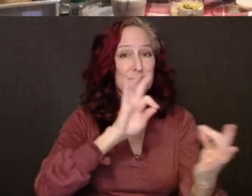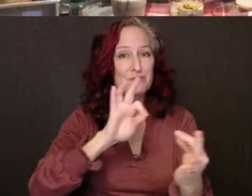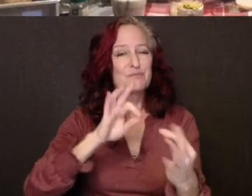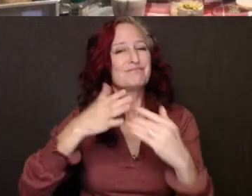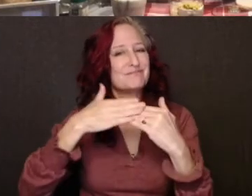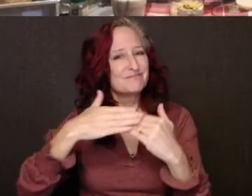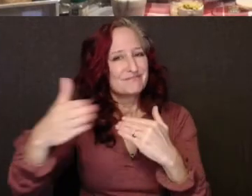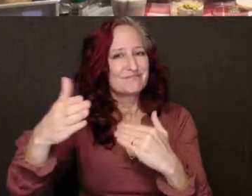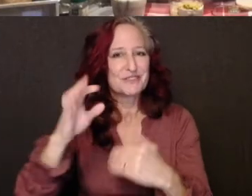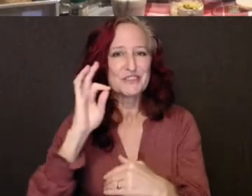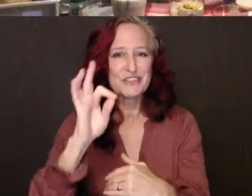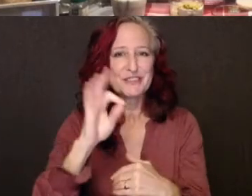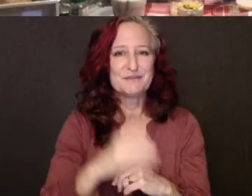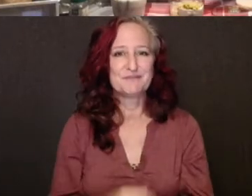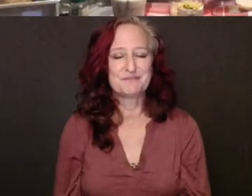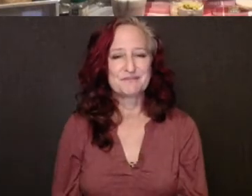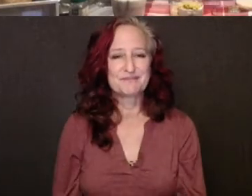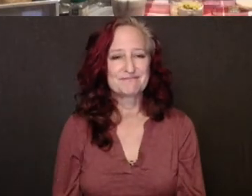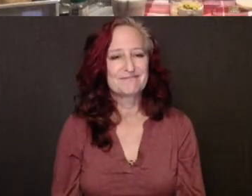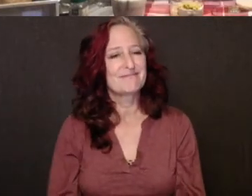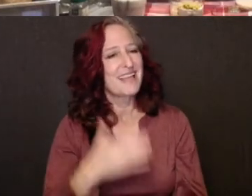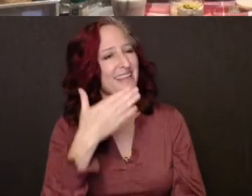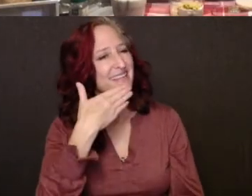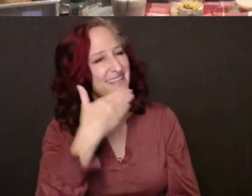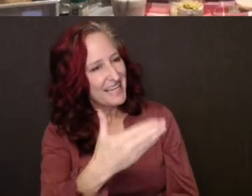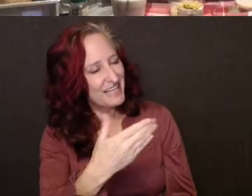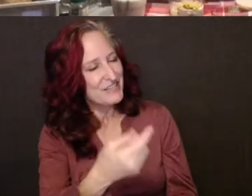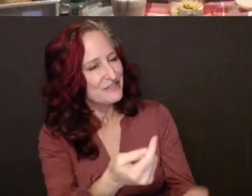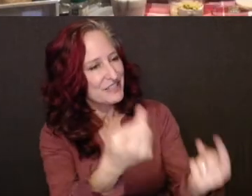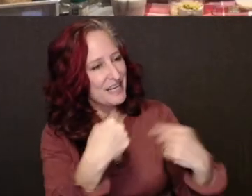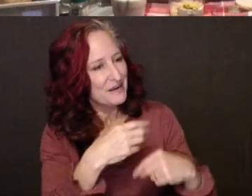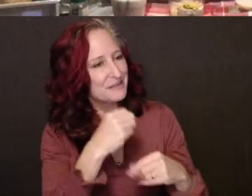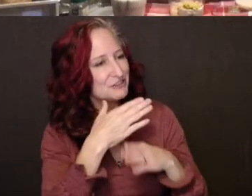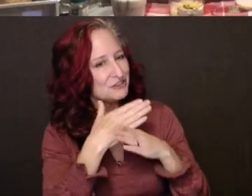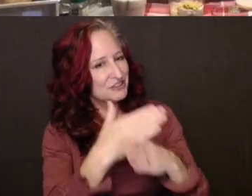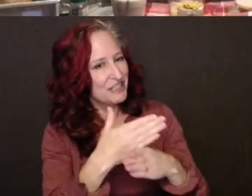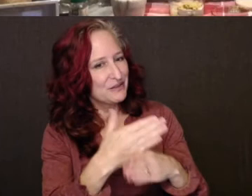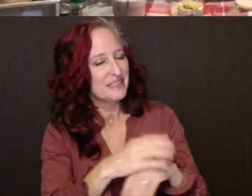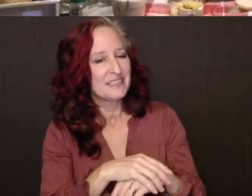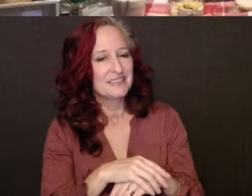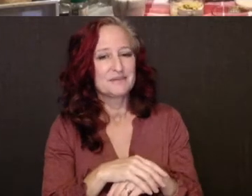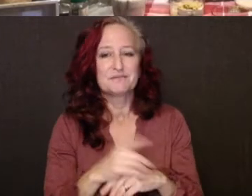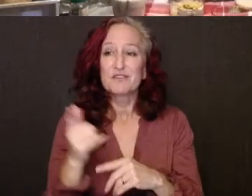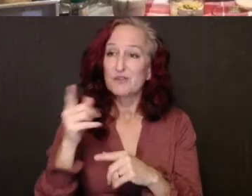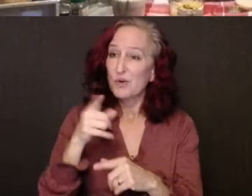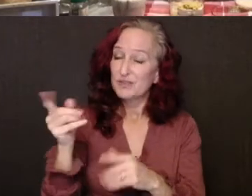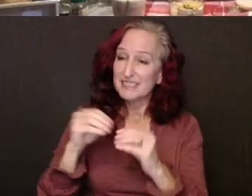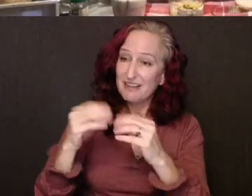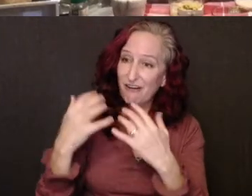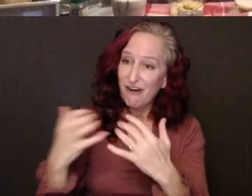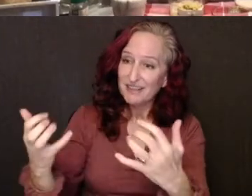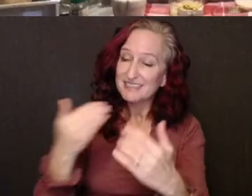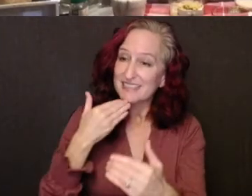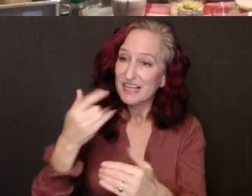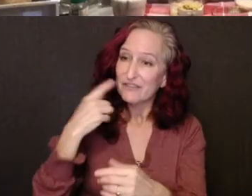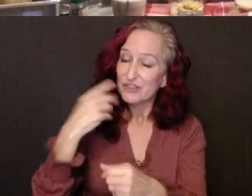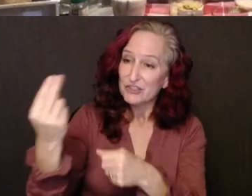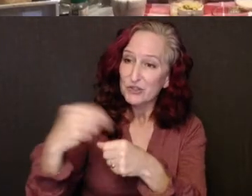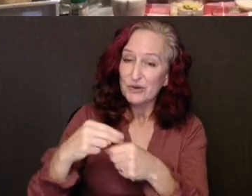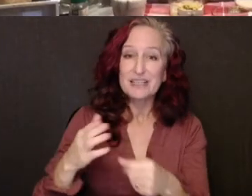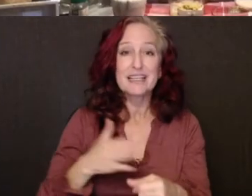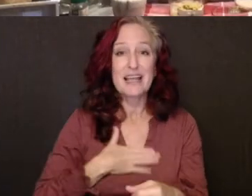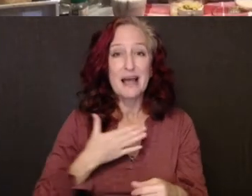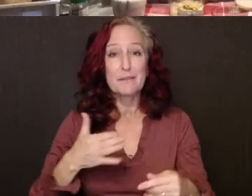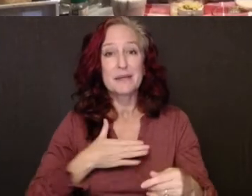little scared, like, oh, what am I doing? Because like it's a little bit of a science. So very technical at times, yeah. Yeah, a bit technical. But then once